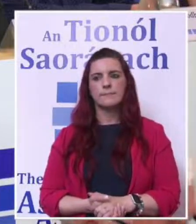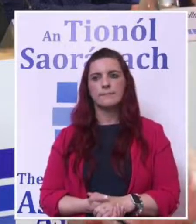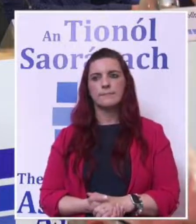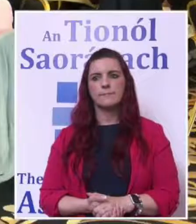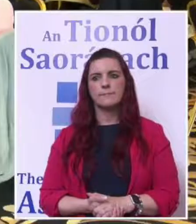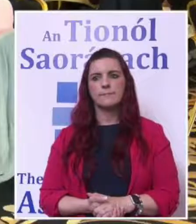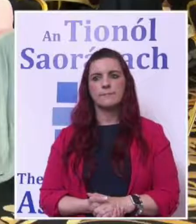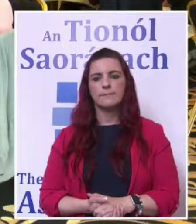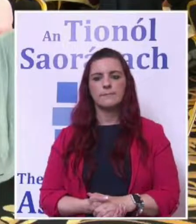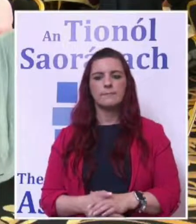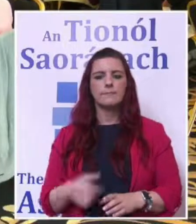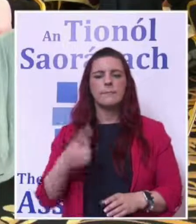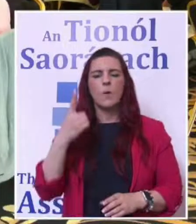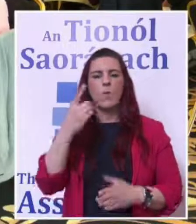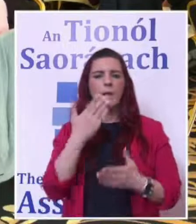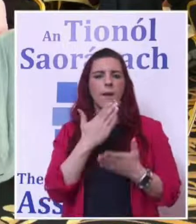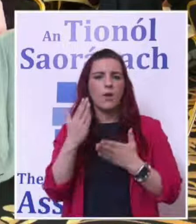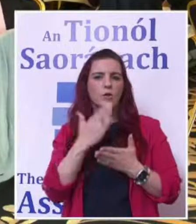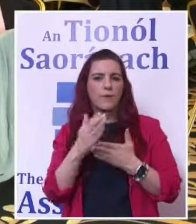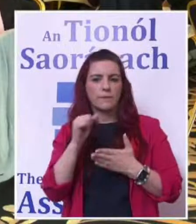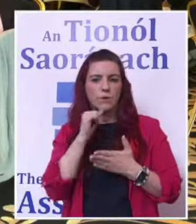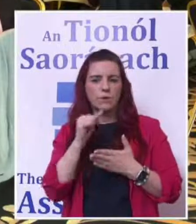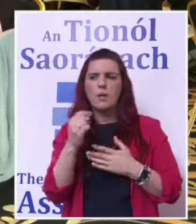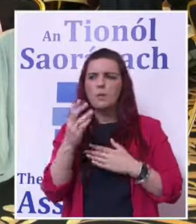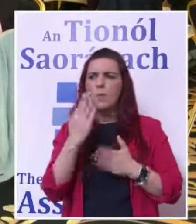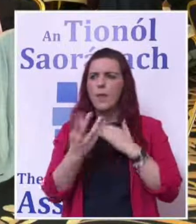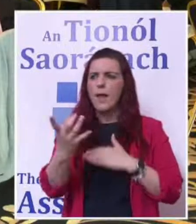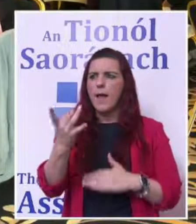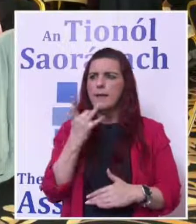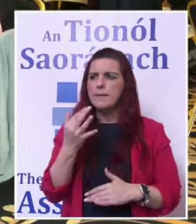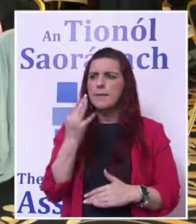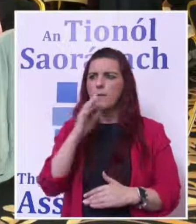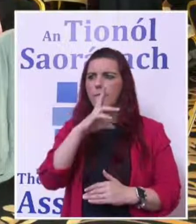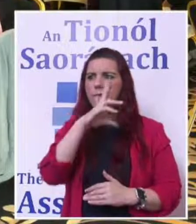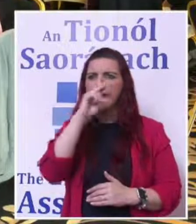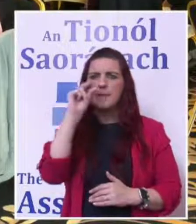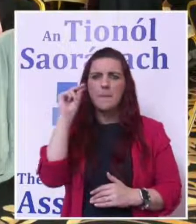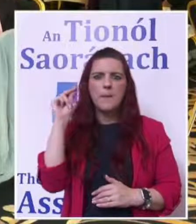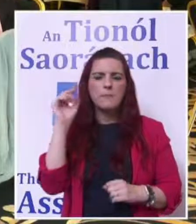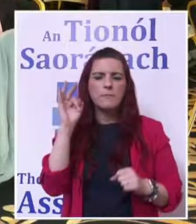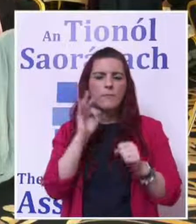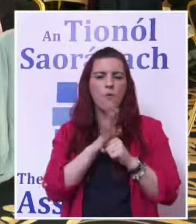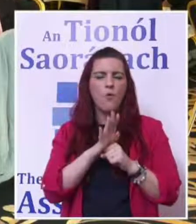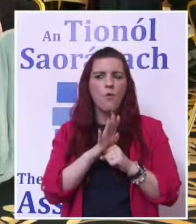Just one point of clarification. We were asked if we had any examples of